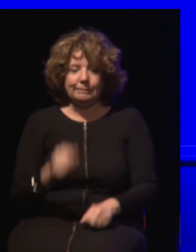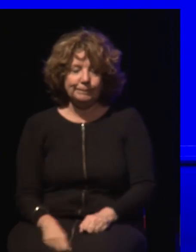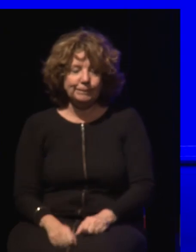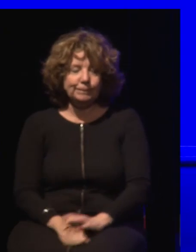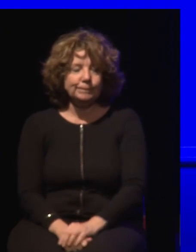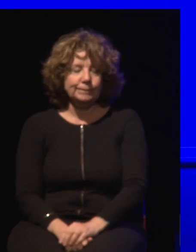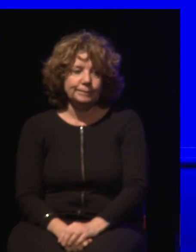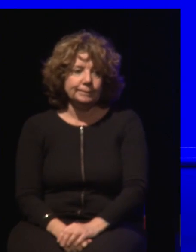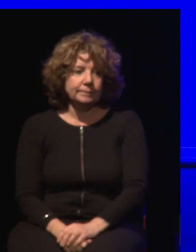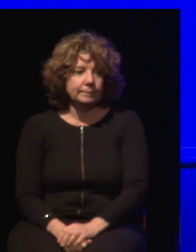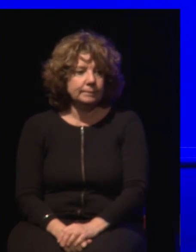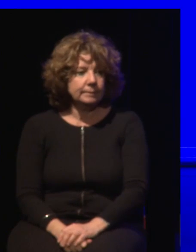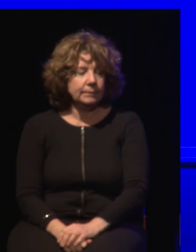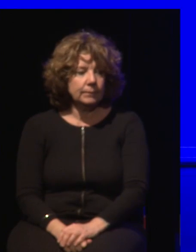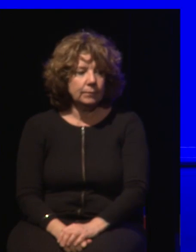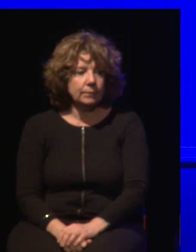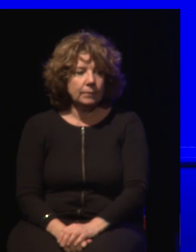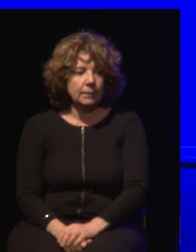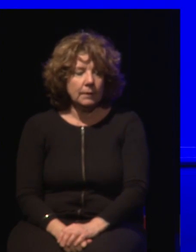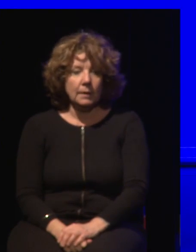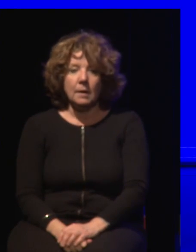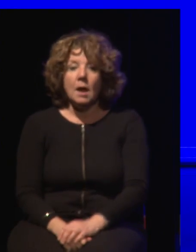I leave you with this thought.